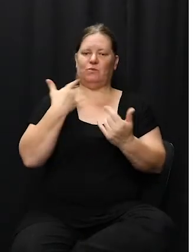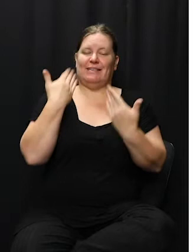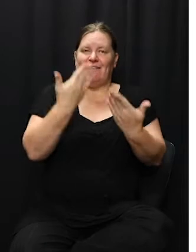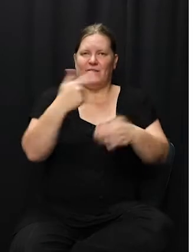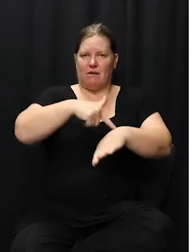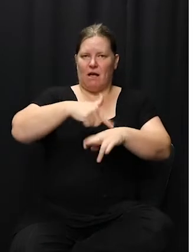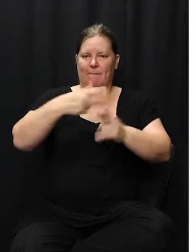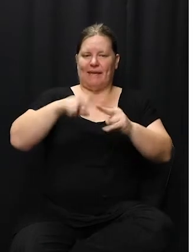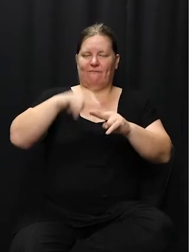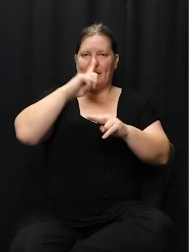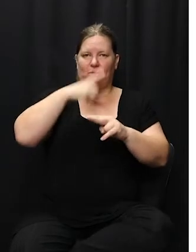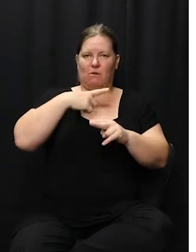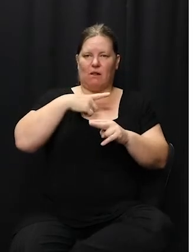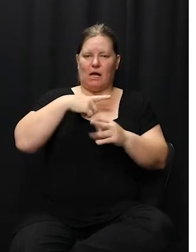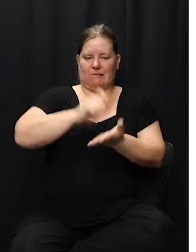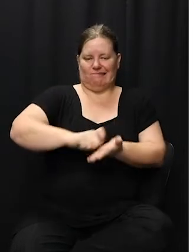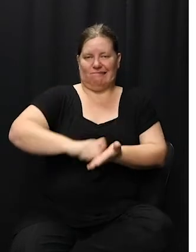sort of transcriptions, etc.